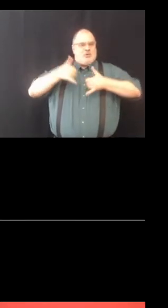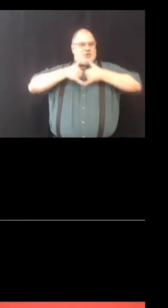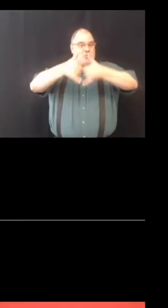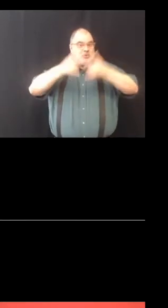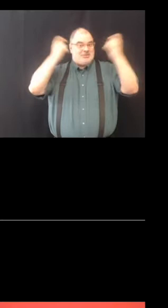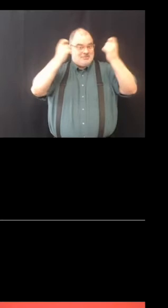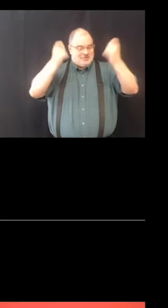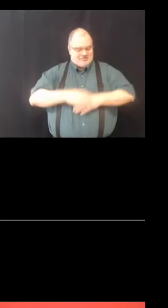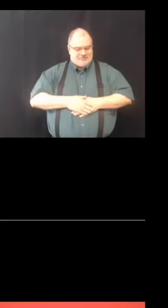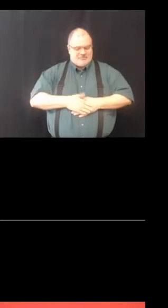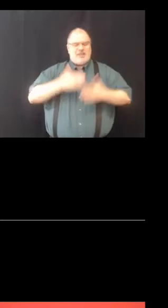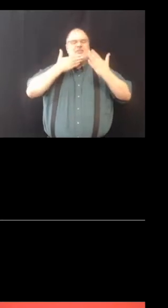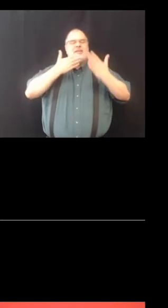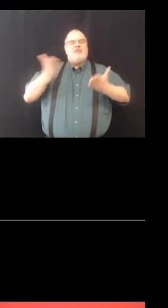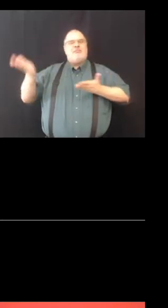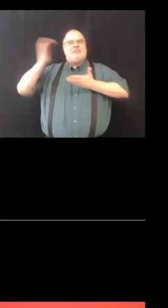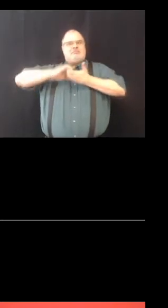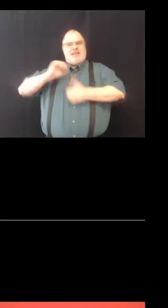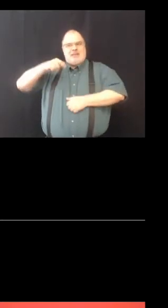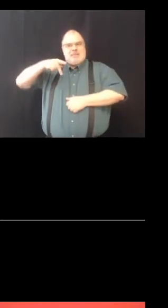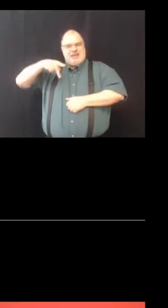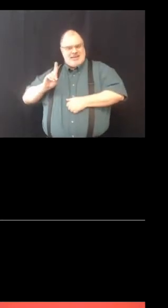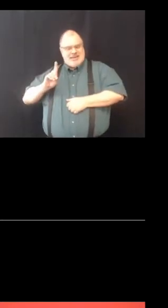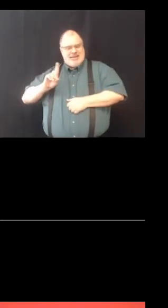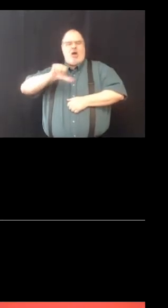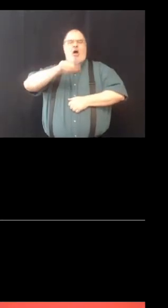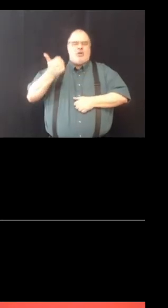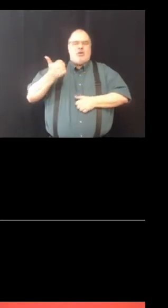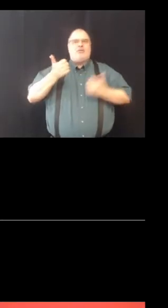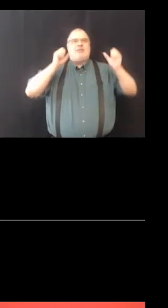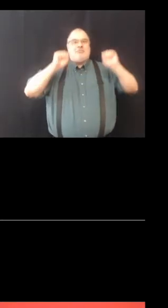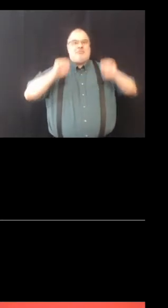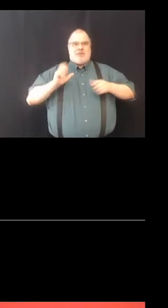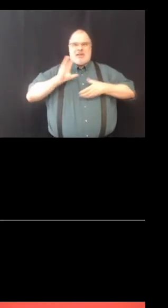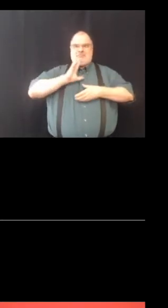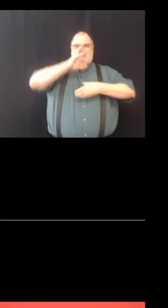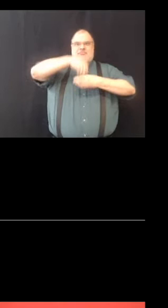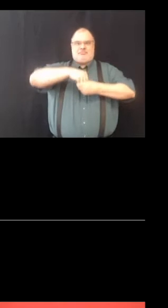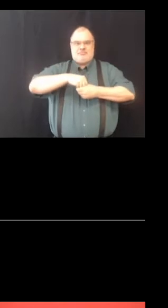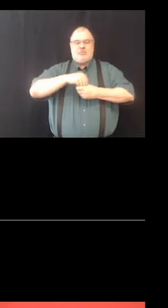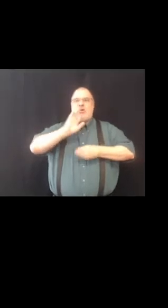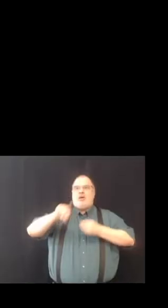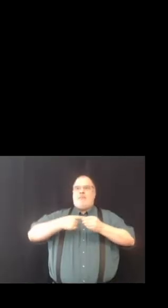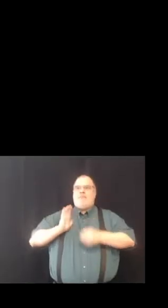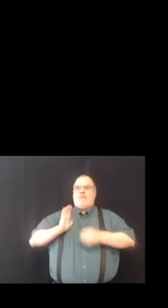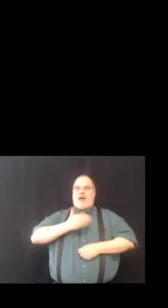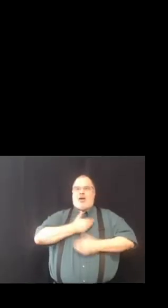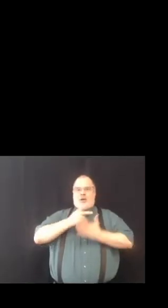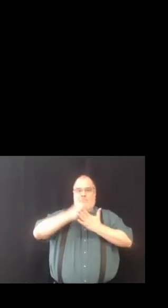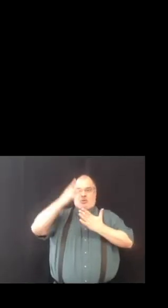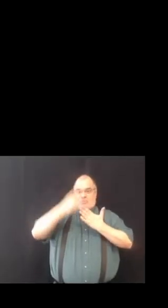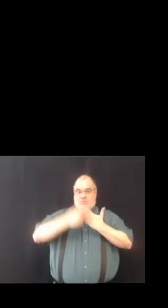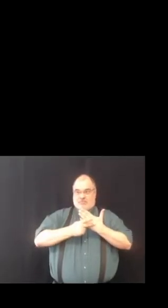and grateful for our partners at APD and others who allowed us to have this opportunity to speak about a program that we know will be beneficial to